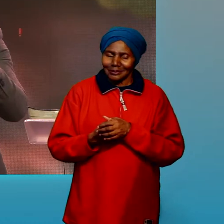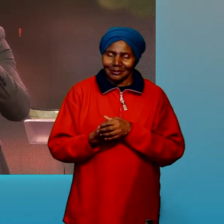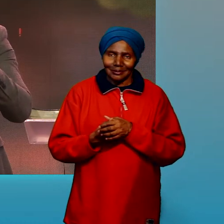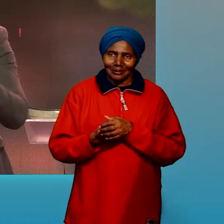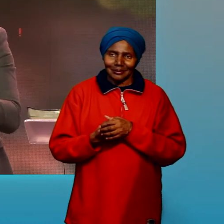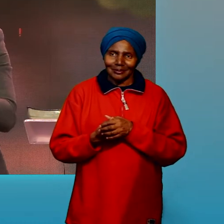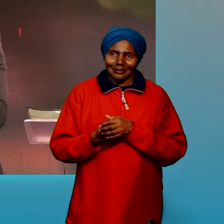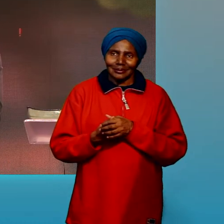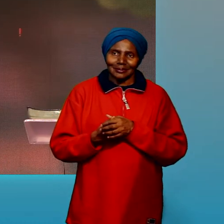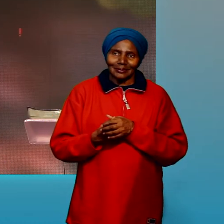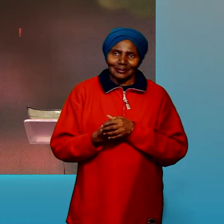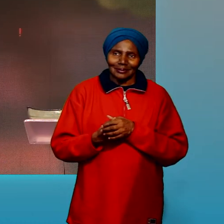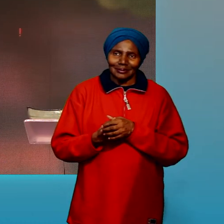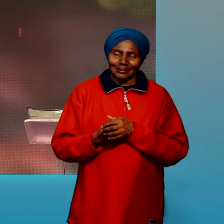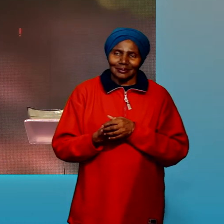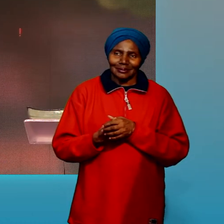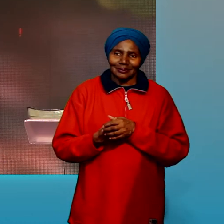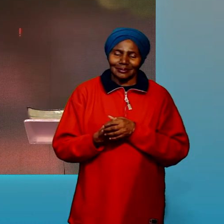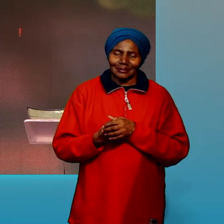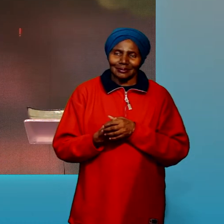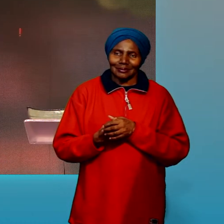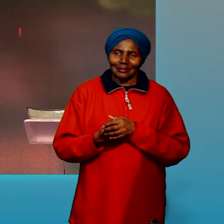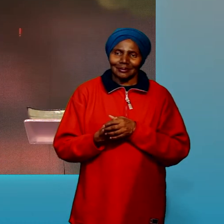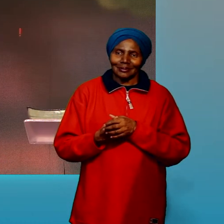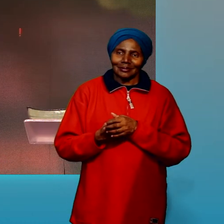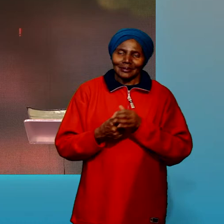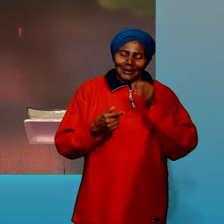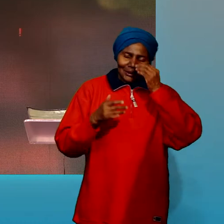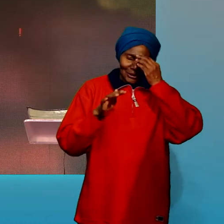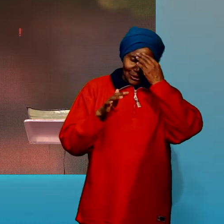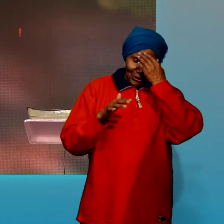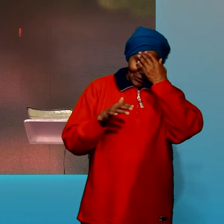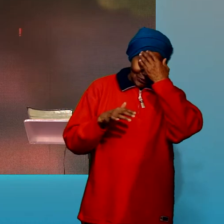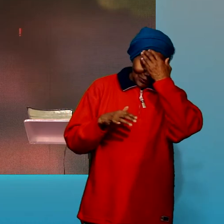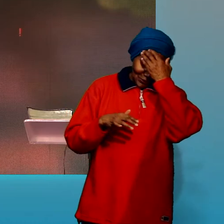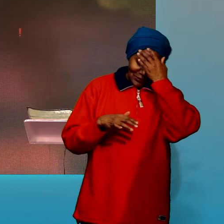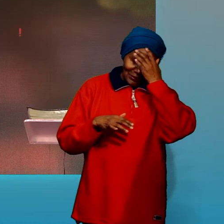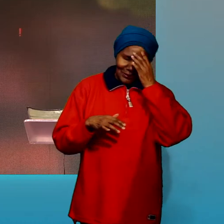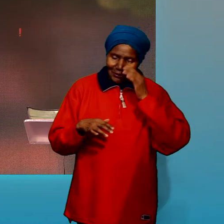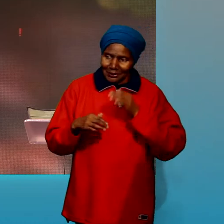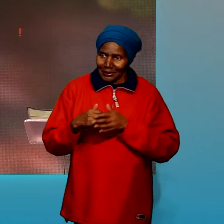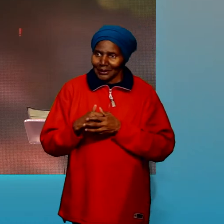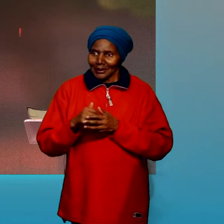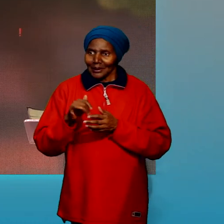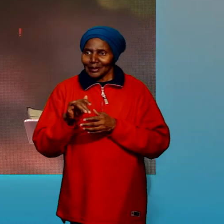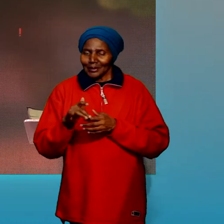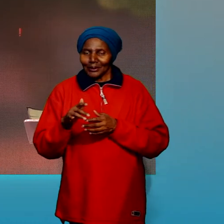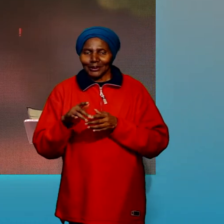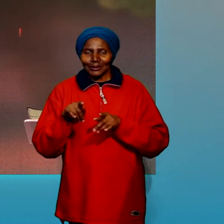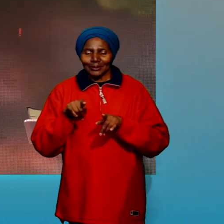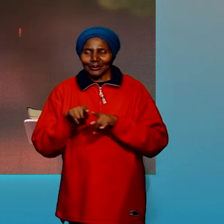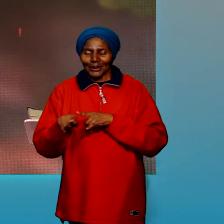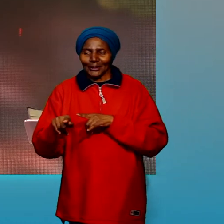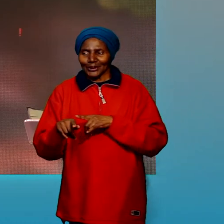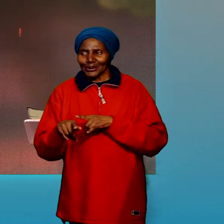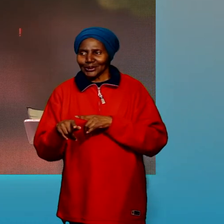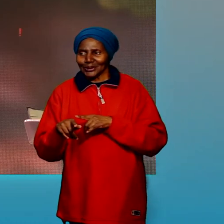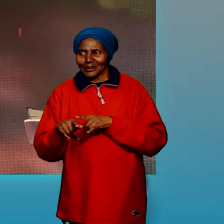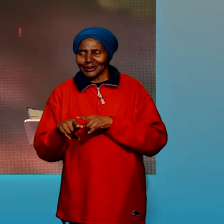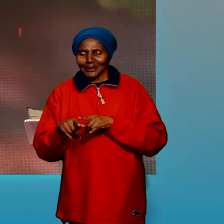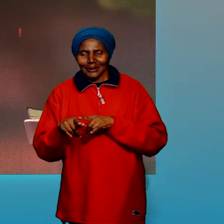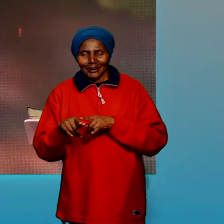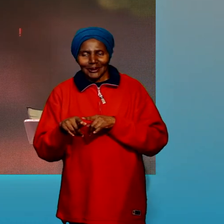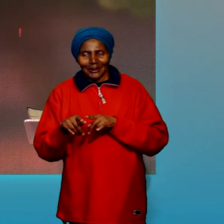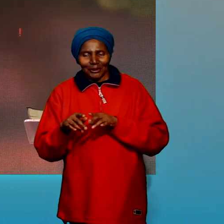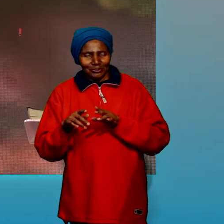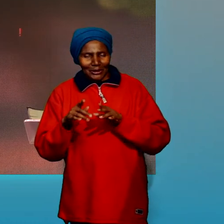superhero or something like that, always the one that was most accurate to the original would win. That's the goal,